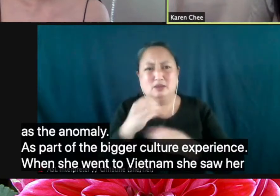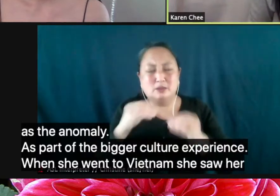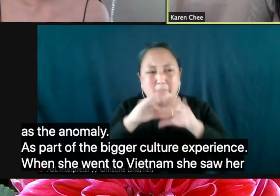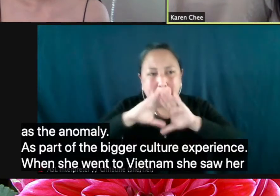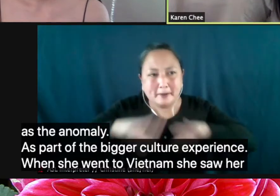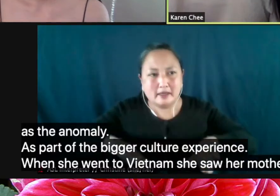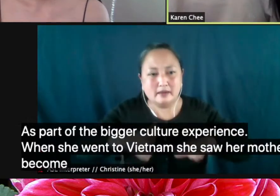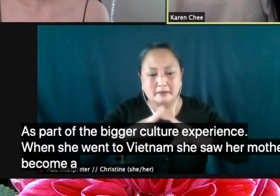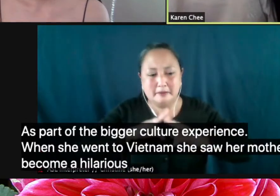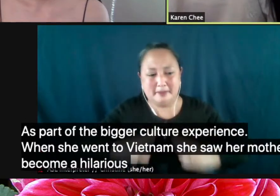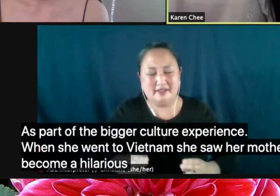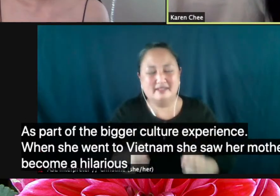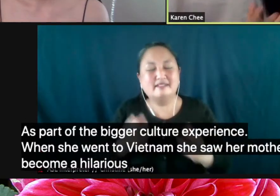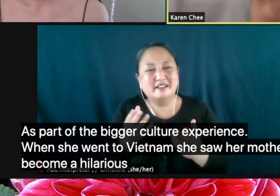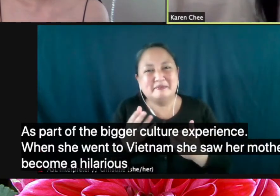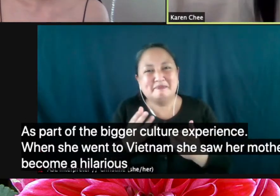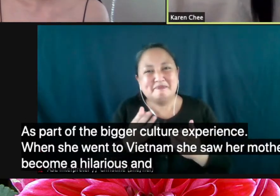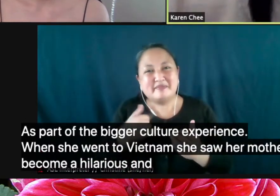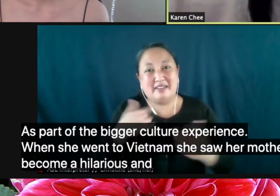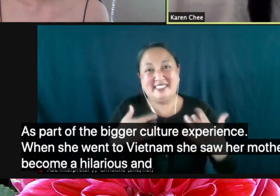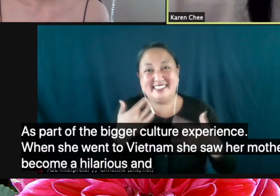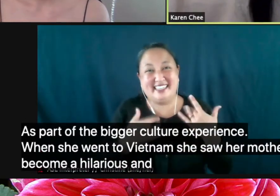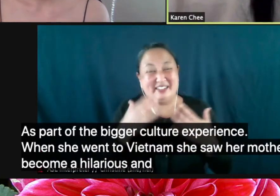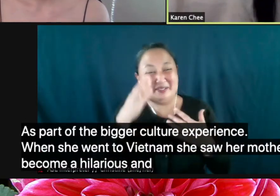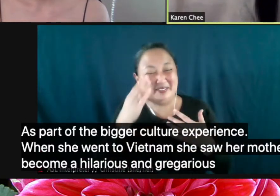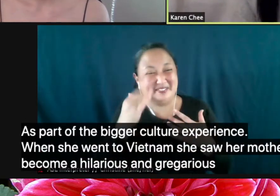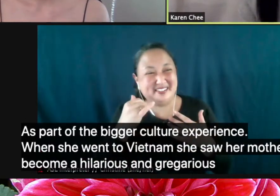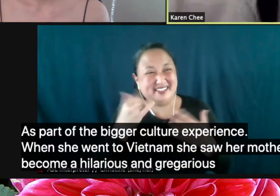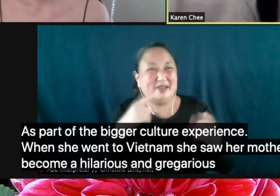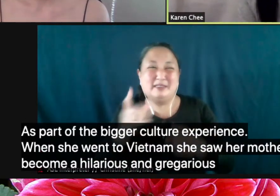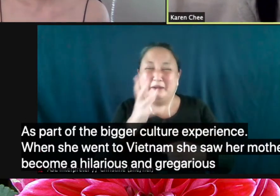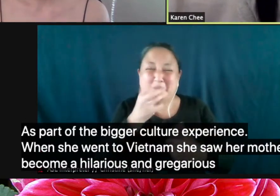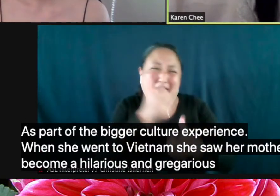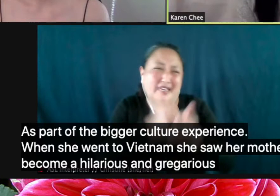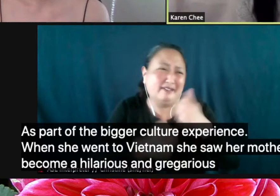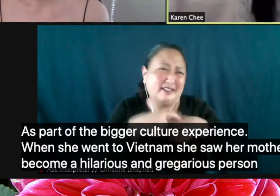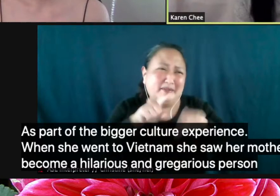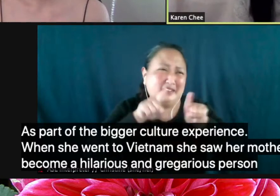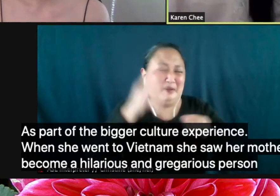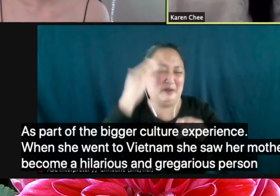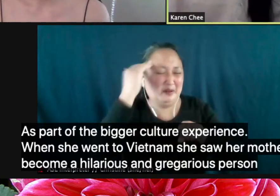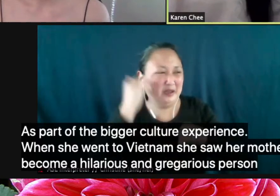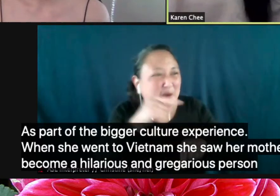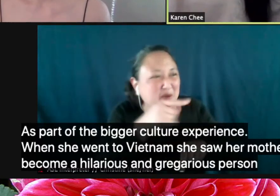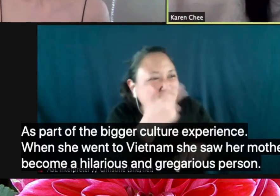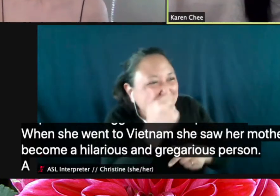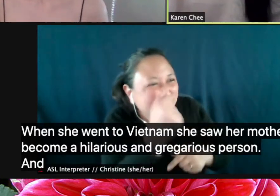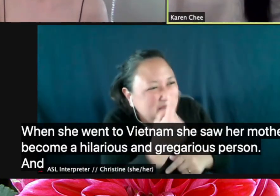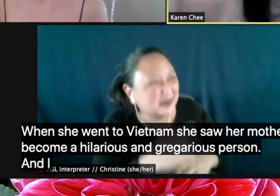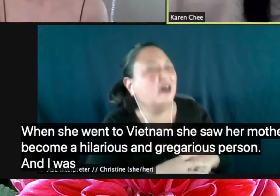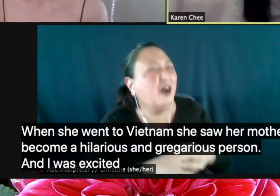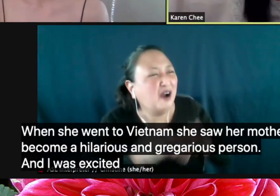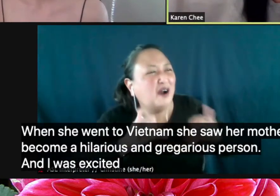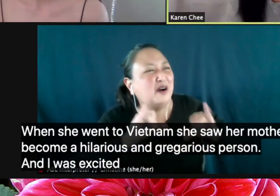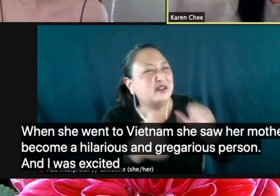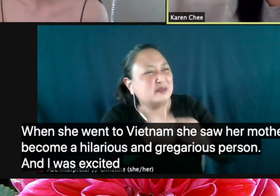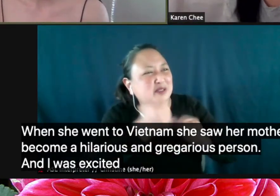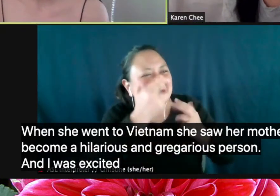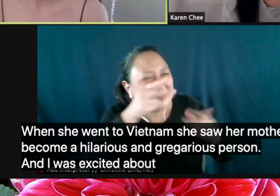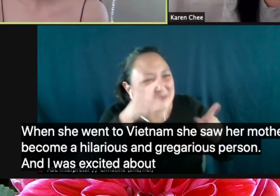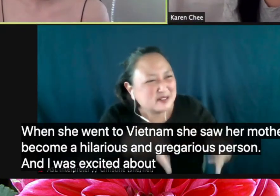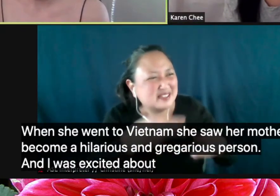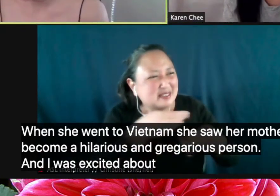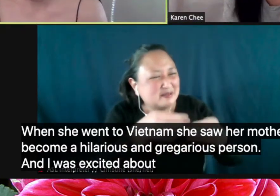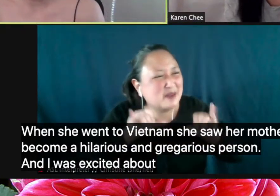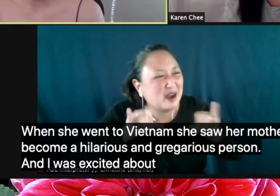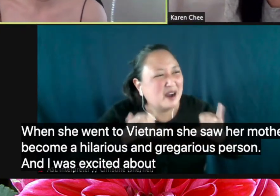quieter human. And I was excited by that because that happens to my mom every time we're in Korea, where I'm like, oh, you're the funny one. You're the funniest person in the room here. And that's where